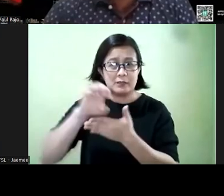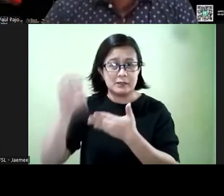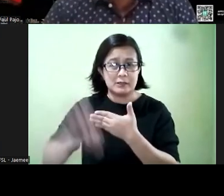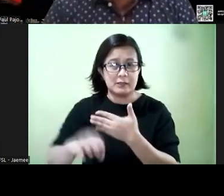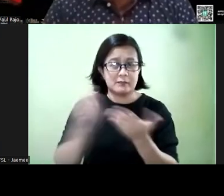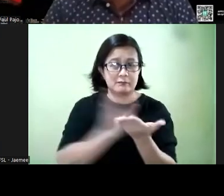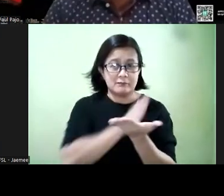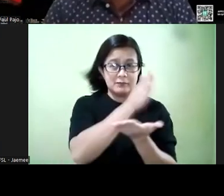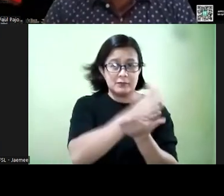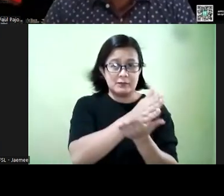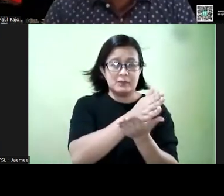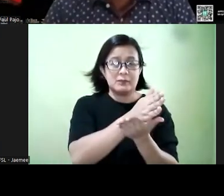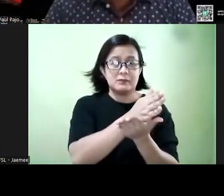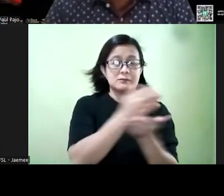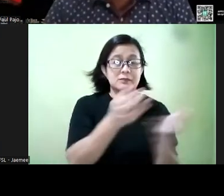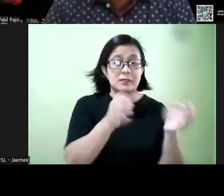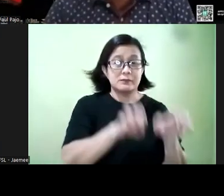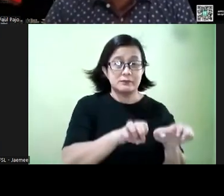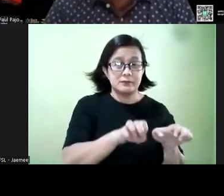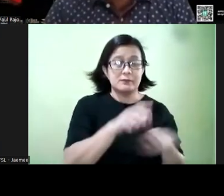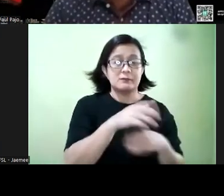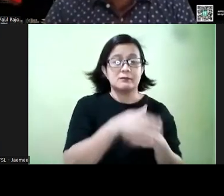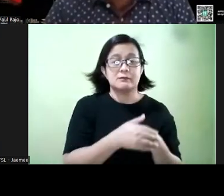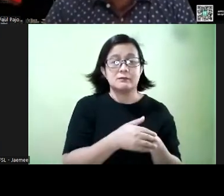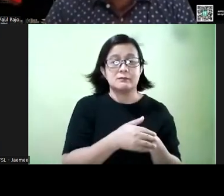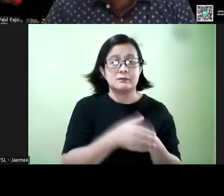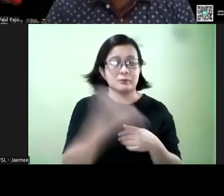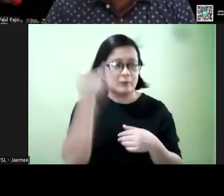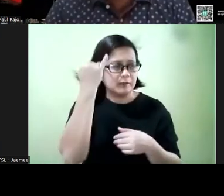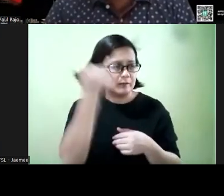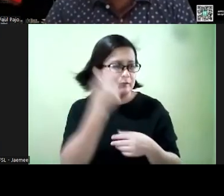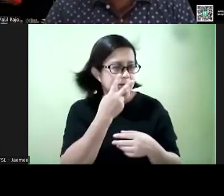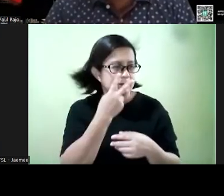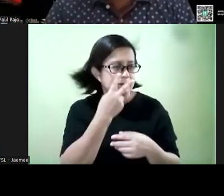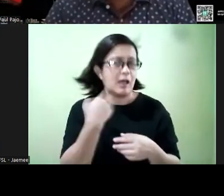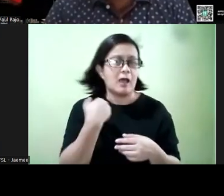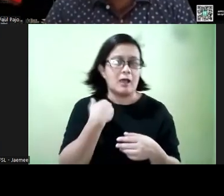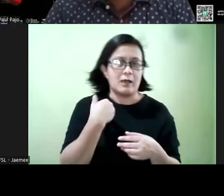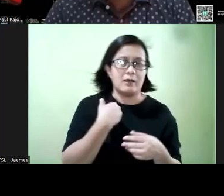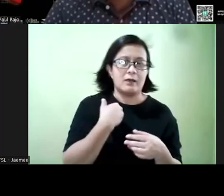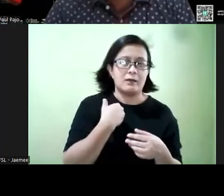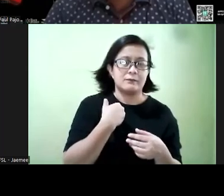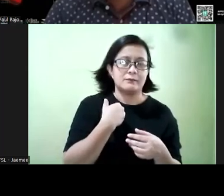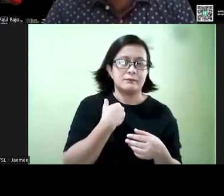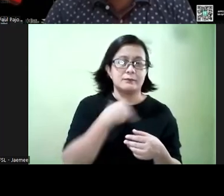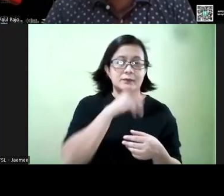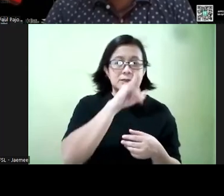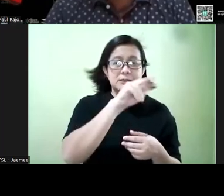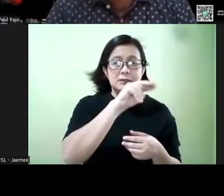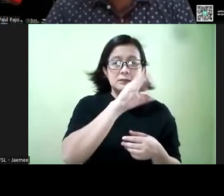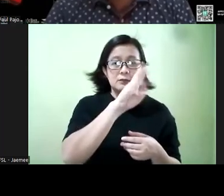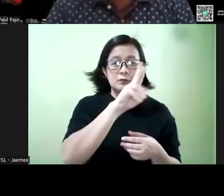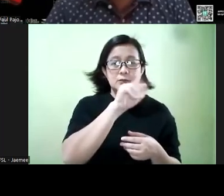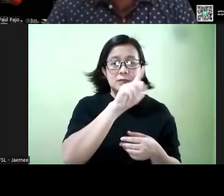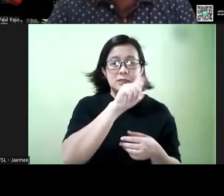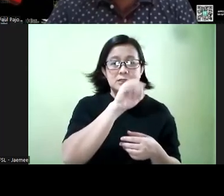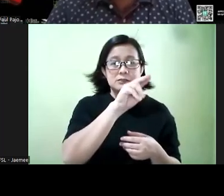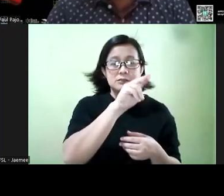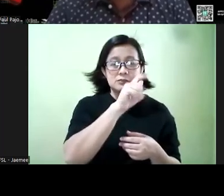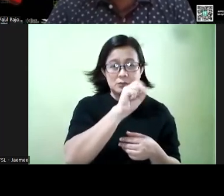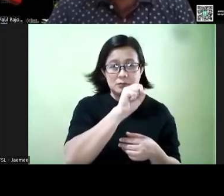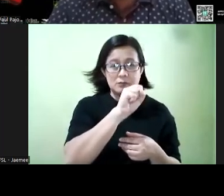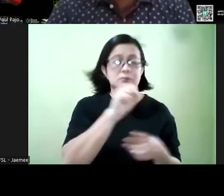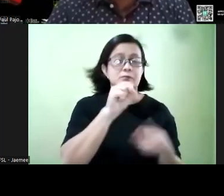events, incubate some of your ideas. Incubation is free, you know, a lot of the incubation programs in HIFI, the